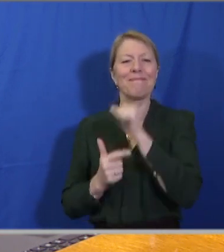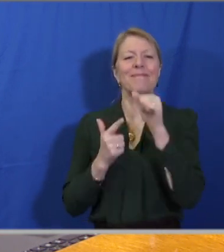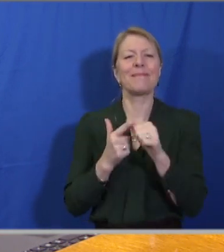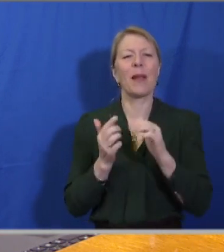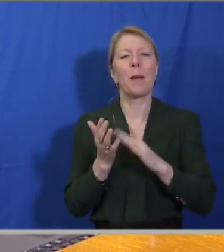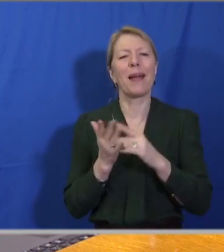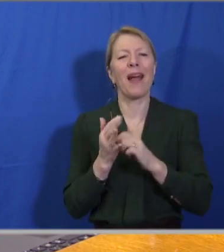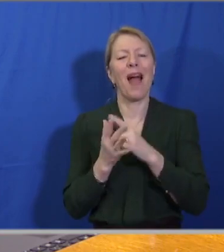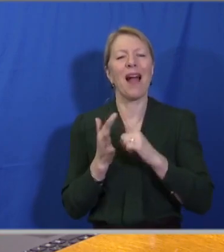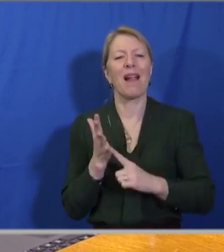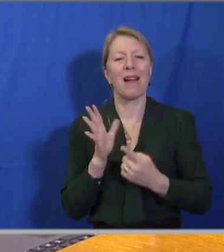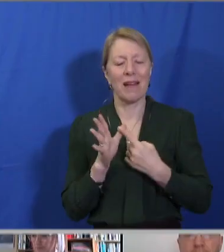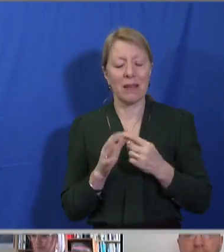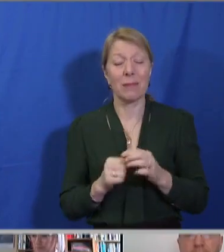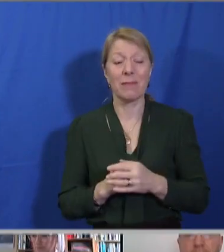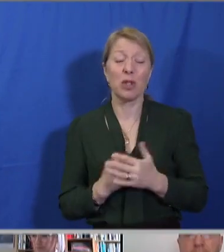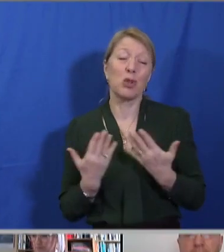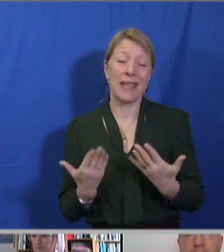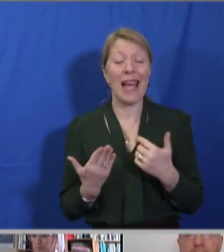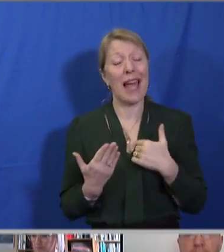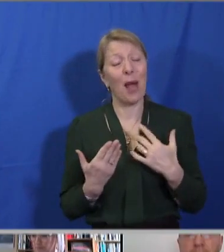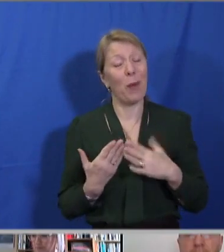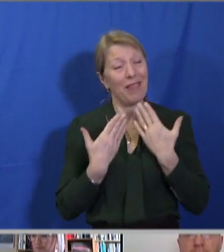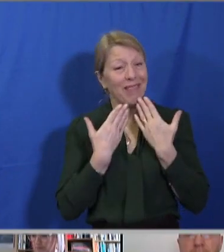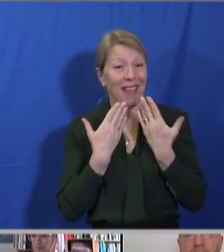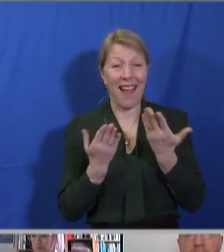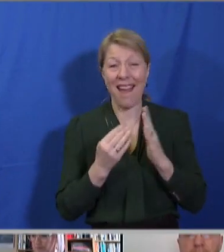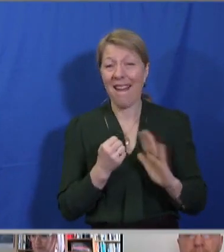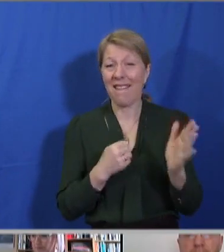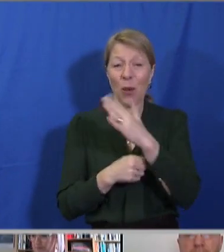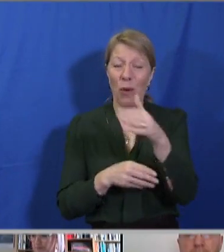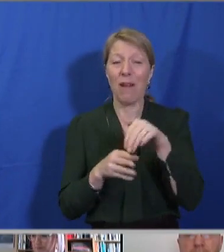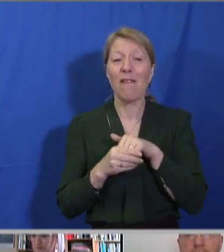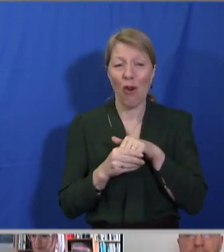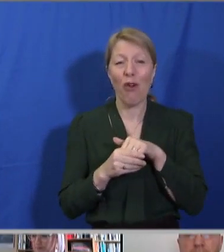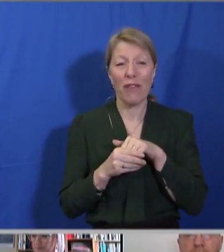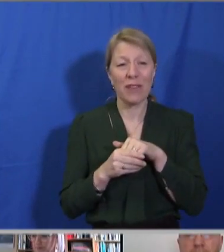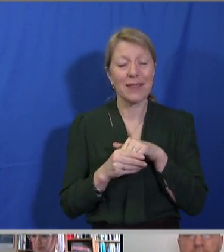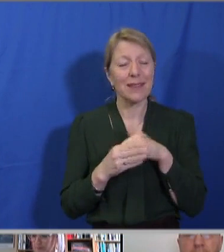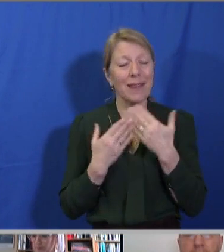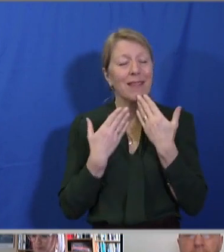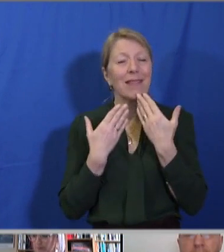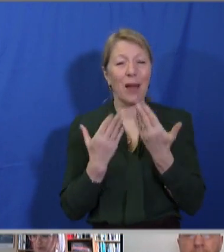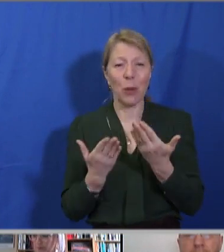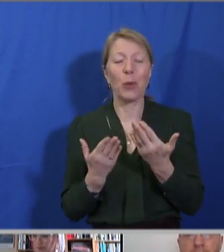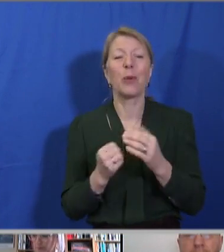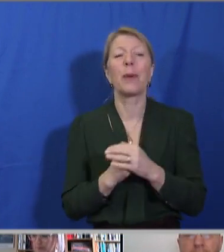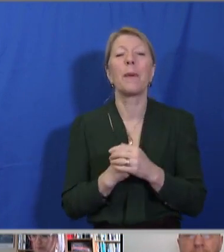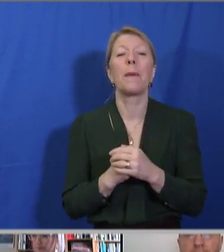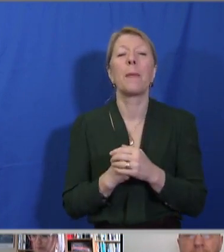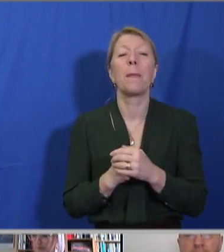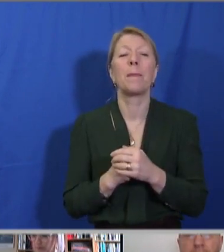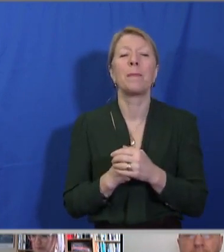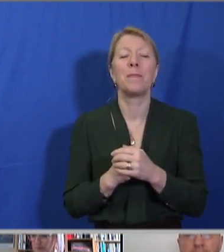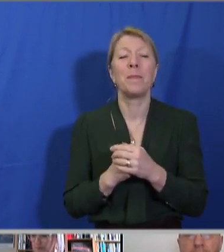Thank you. I just want to thank everyone involved in making today happen, and also for being so open to answering our questions. I do have one